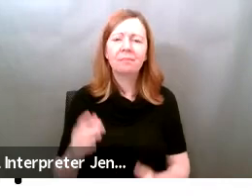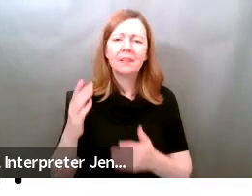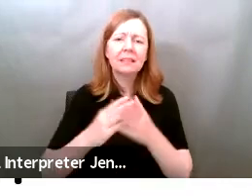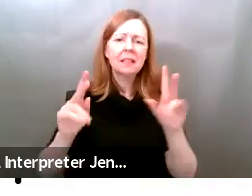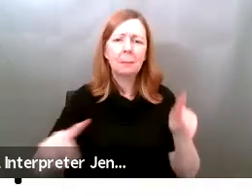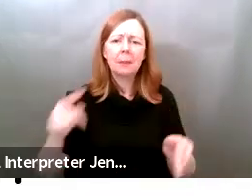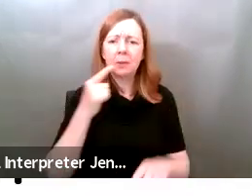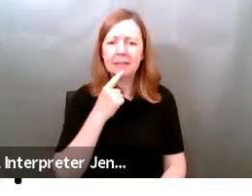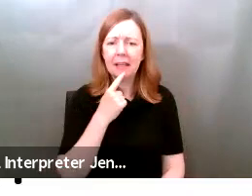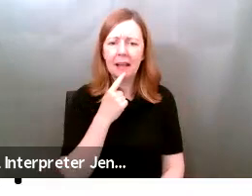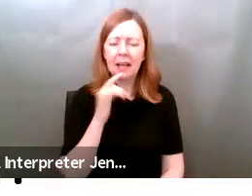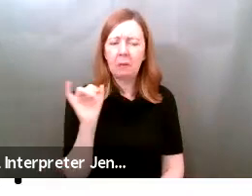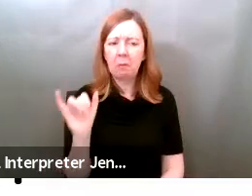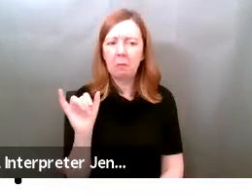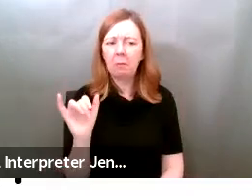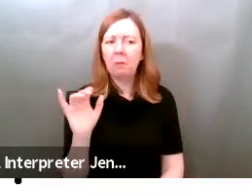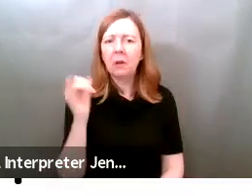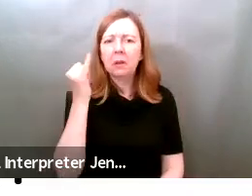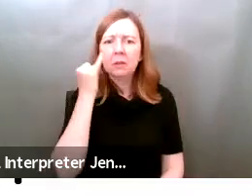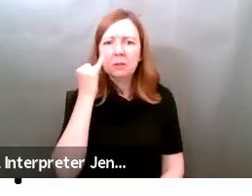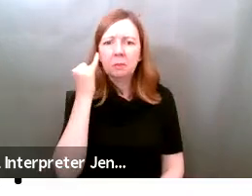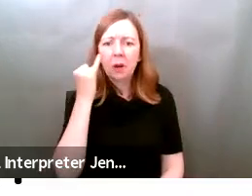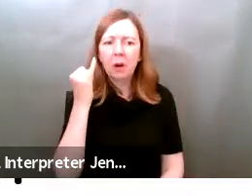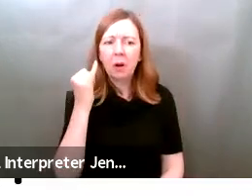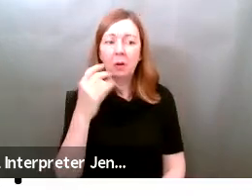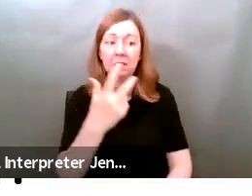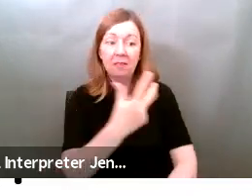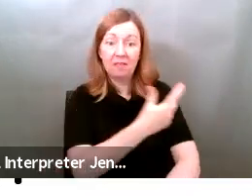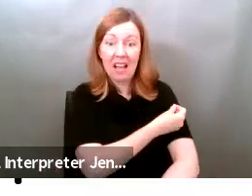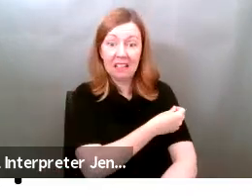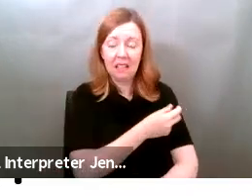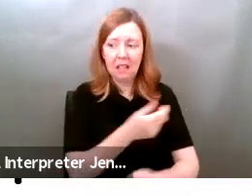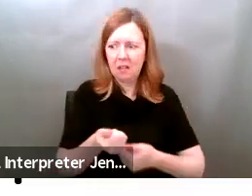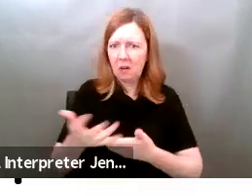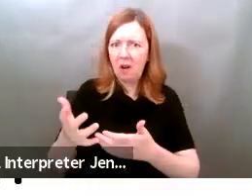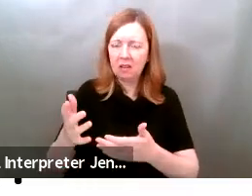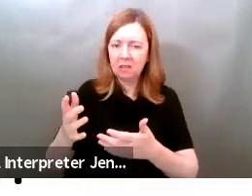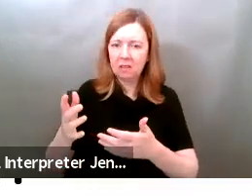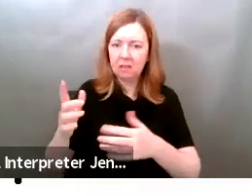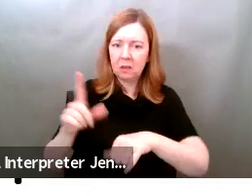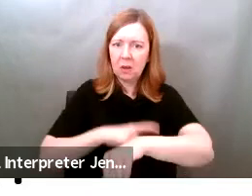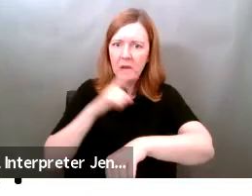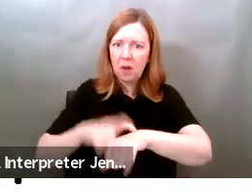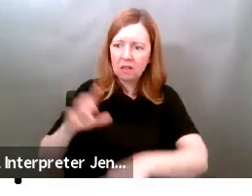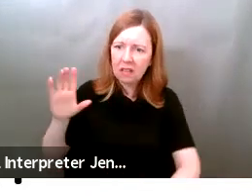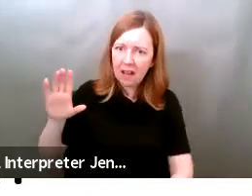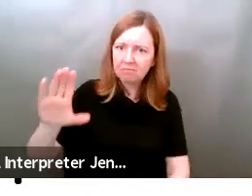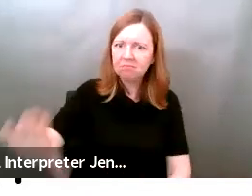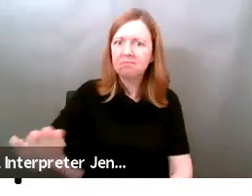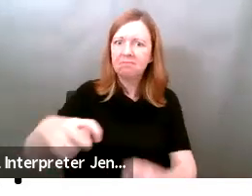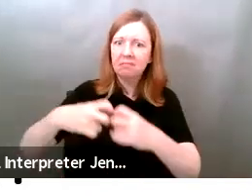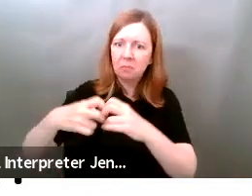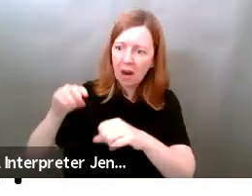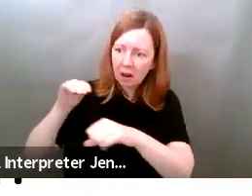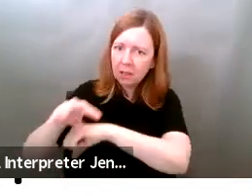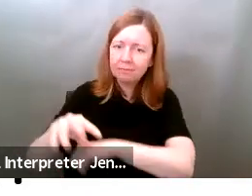that people mention, like, what if we have long-term side effects? The good news that we can share